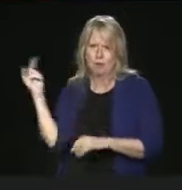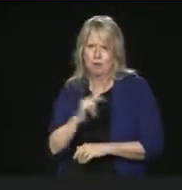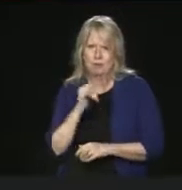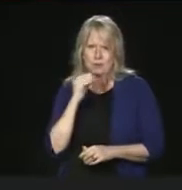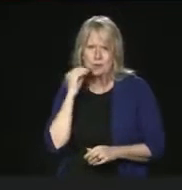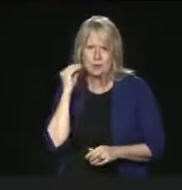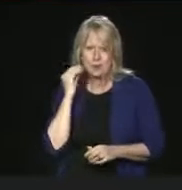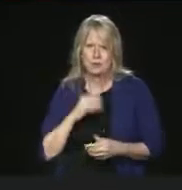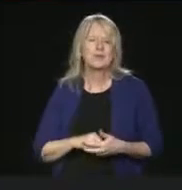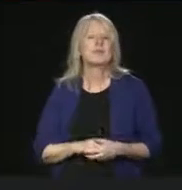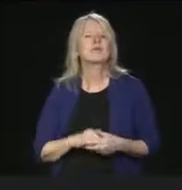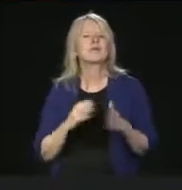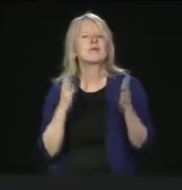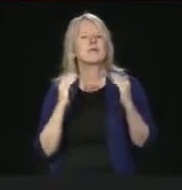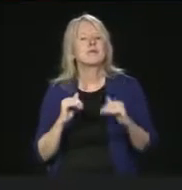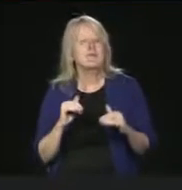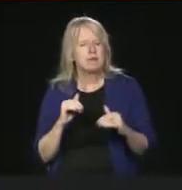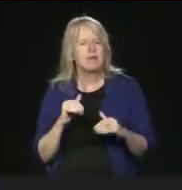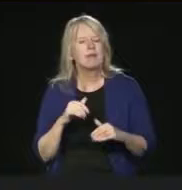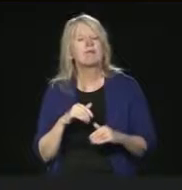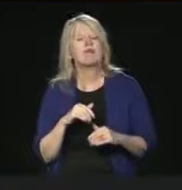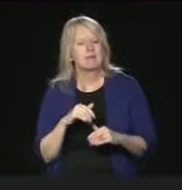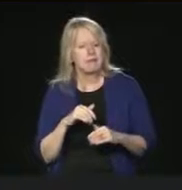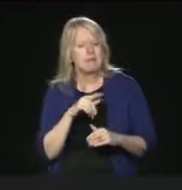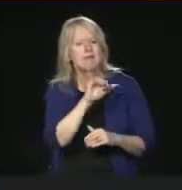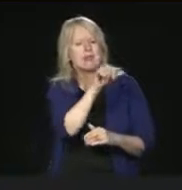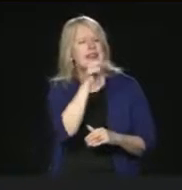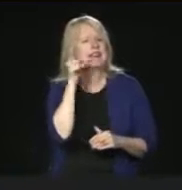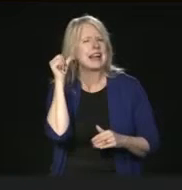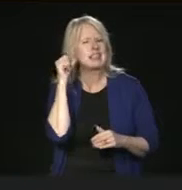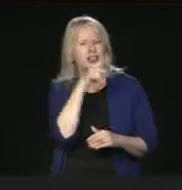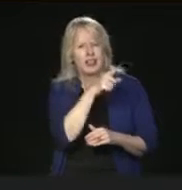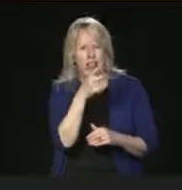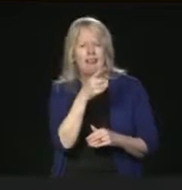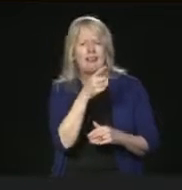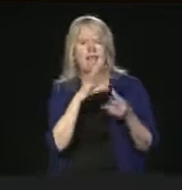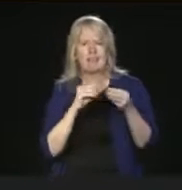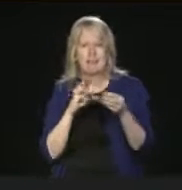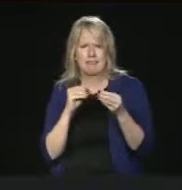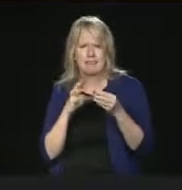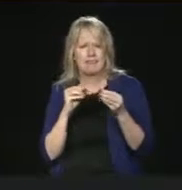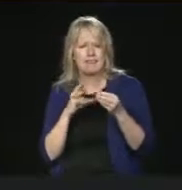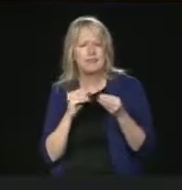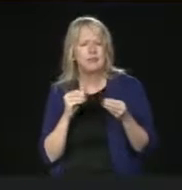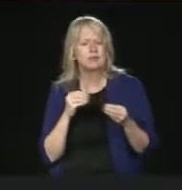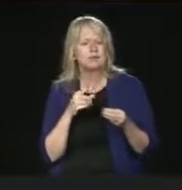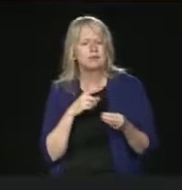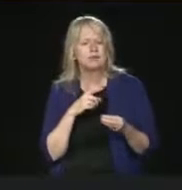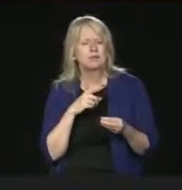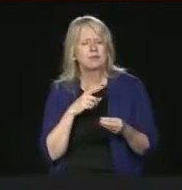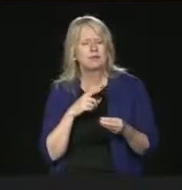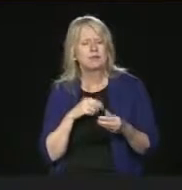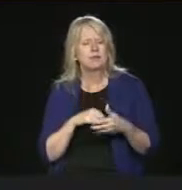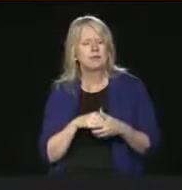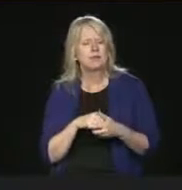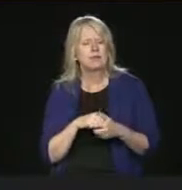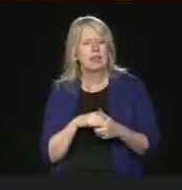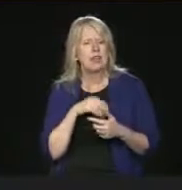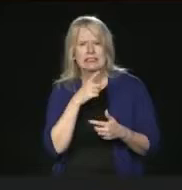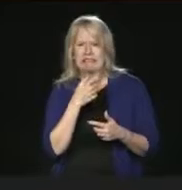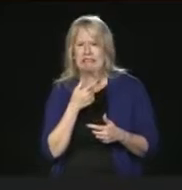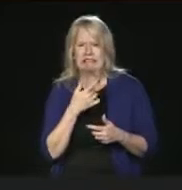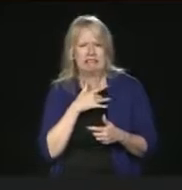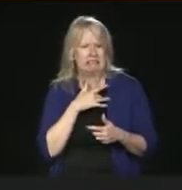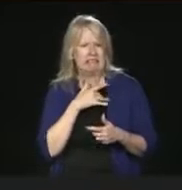And you also said yesterday that you find it regrettable that some people will not be able to come home. So what are you